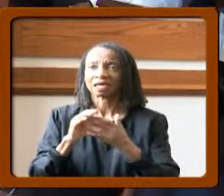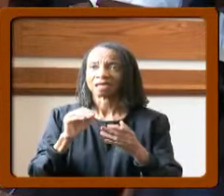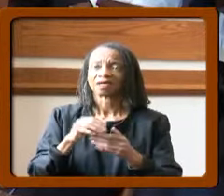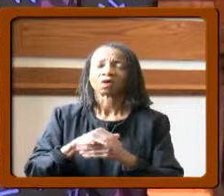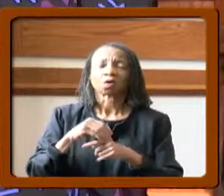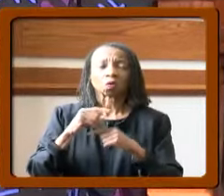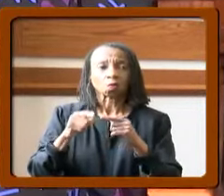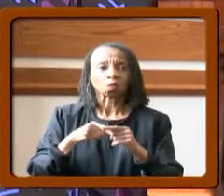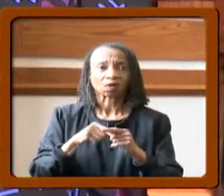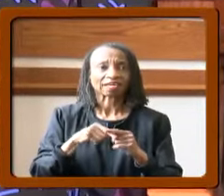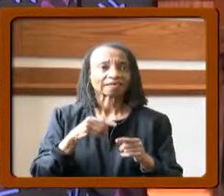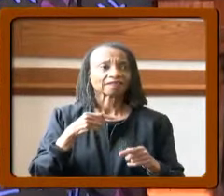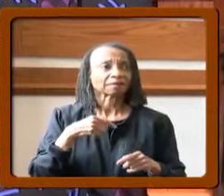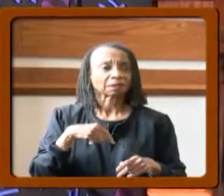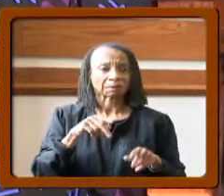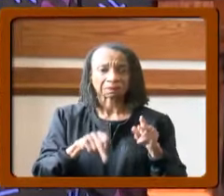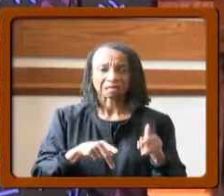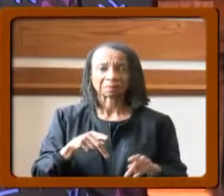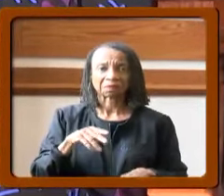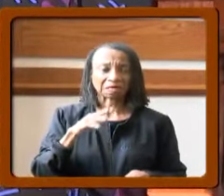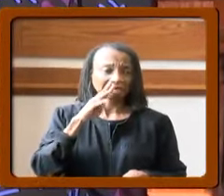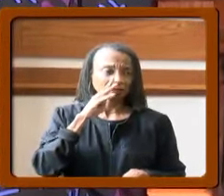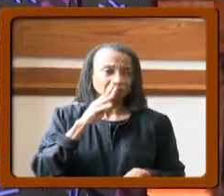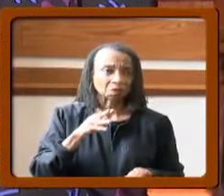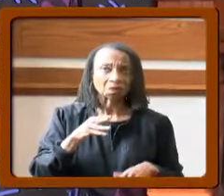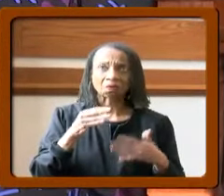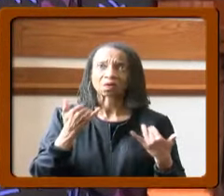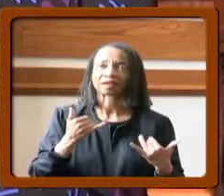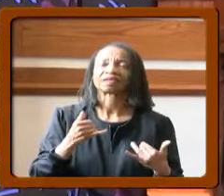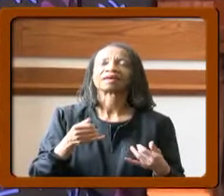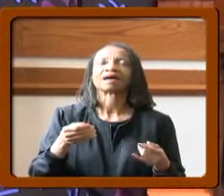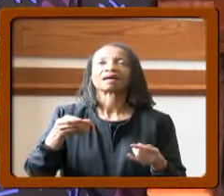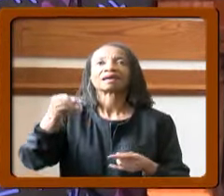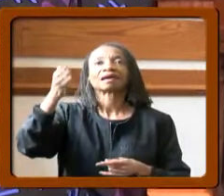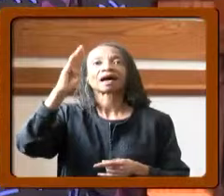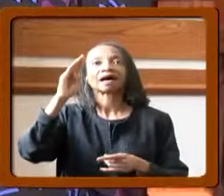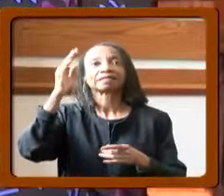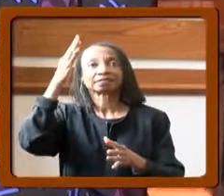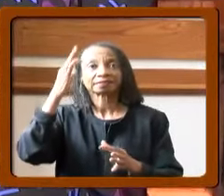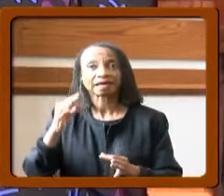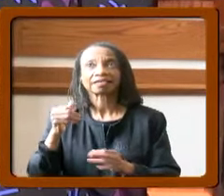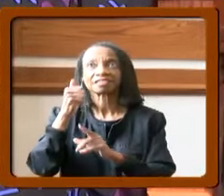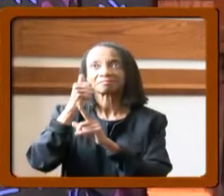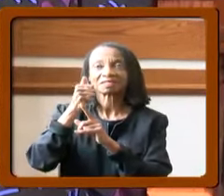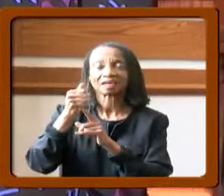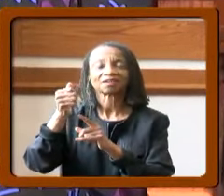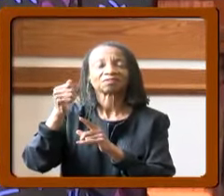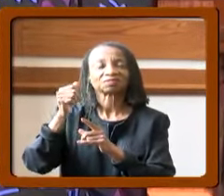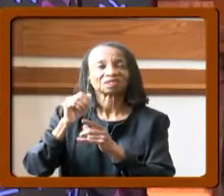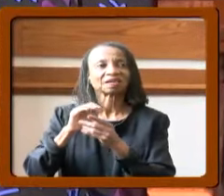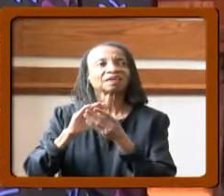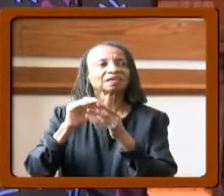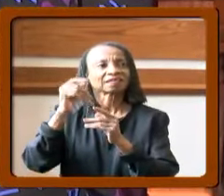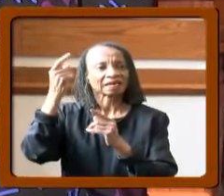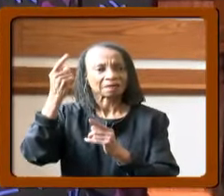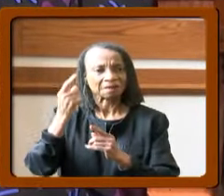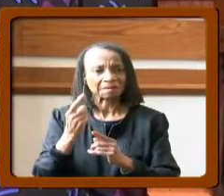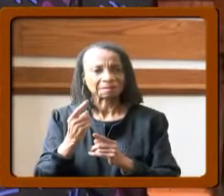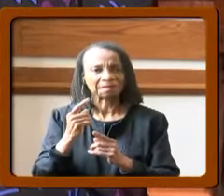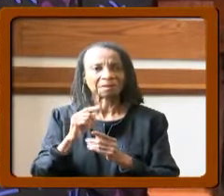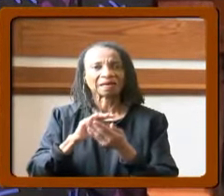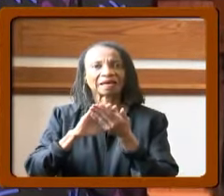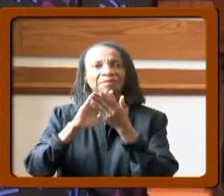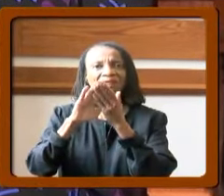self, wrap God's self up in the flesh, became a vulnerable